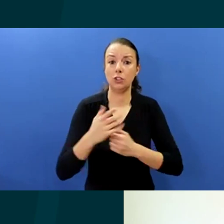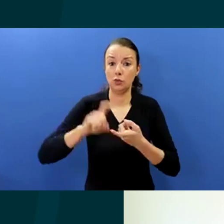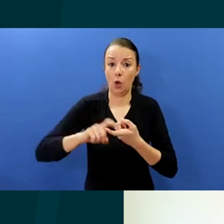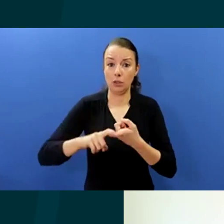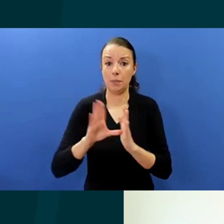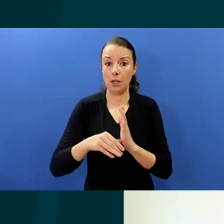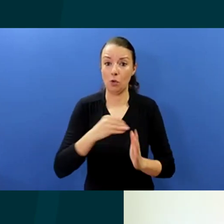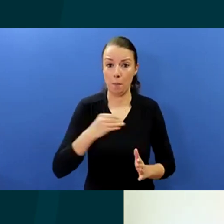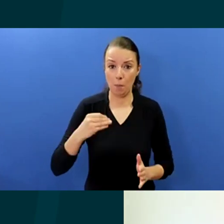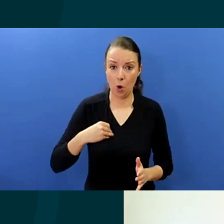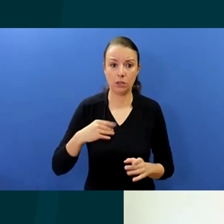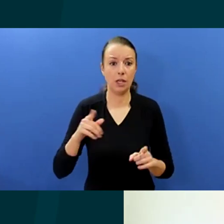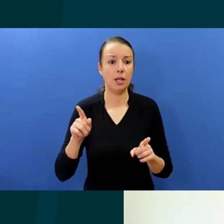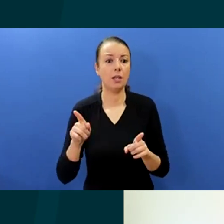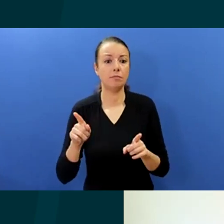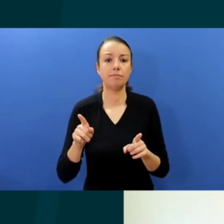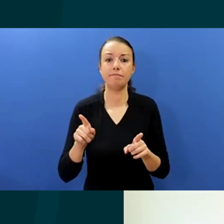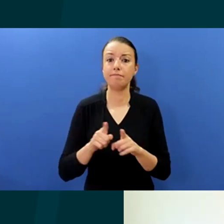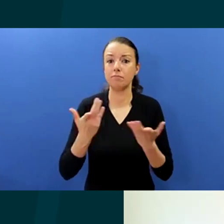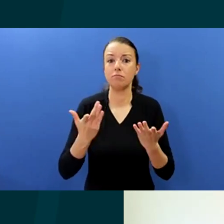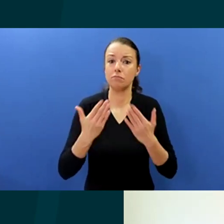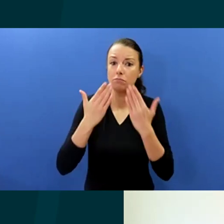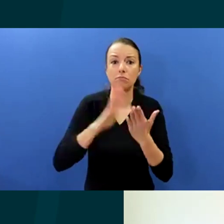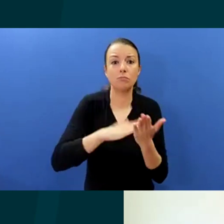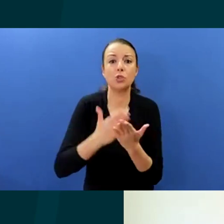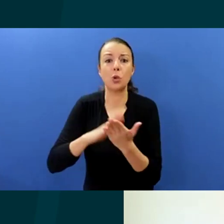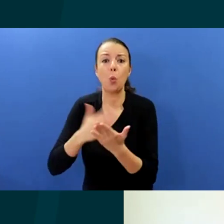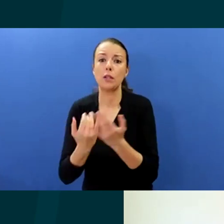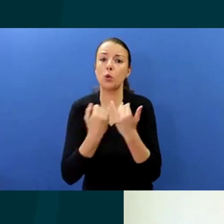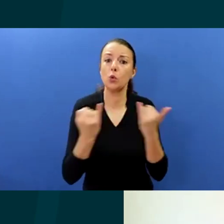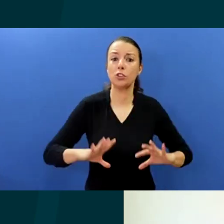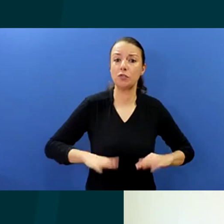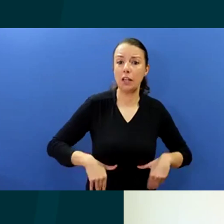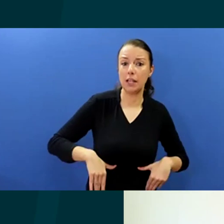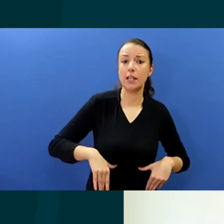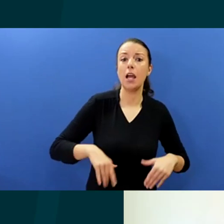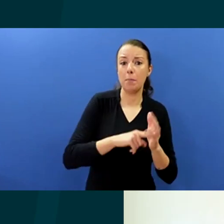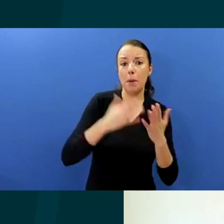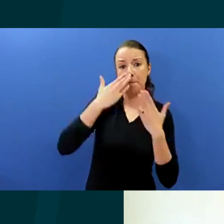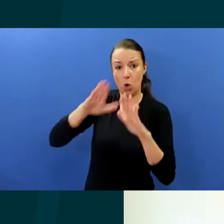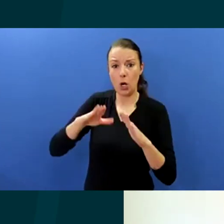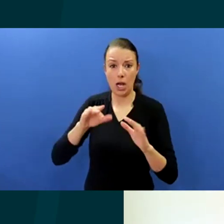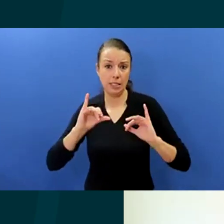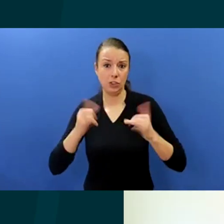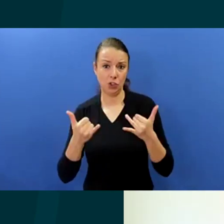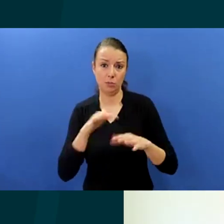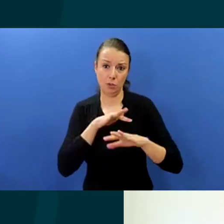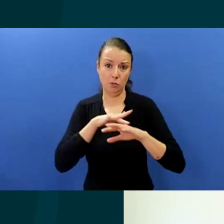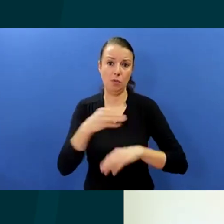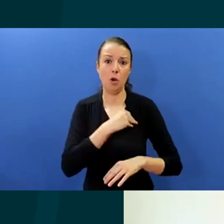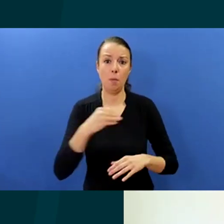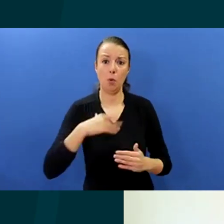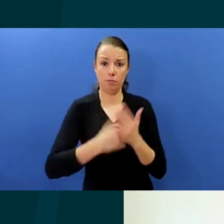from Switzerland available to you, to the Polish cities. This topic for today, it's about Dzisiejszy